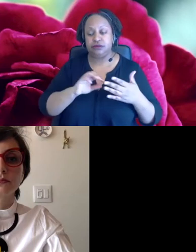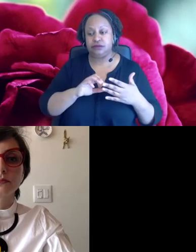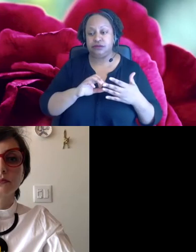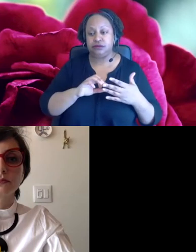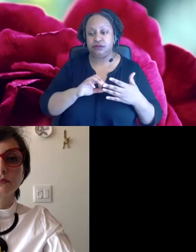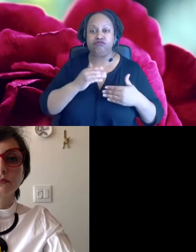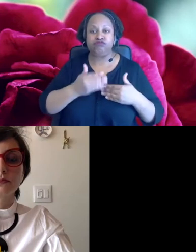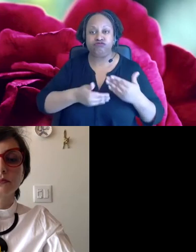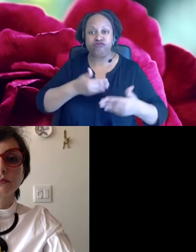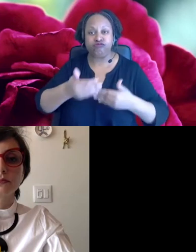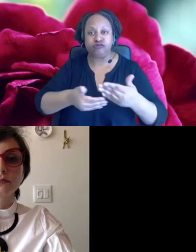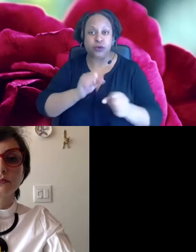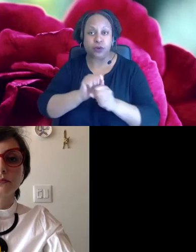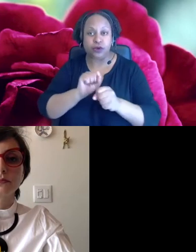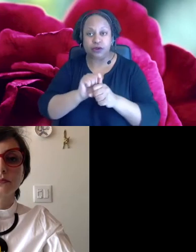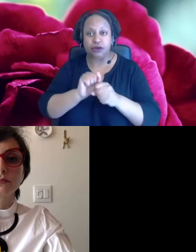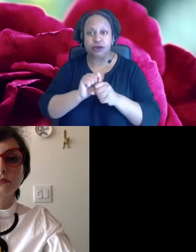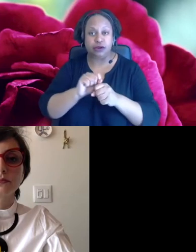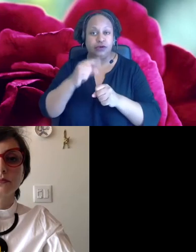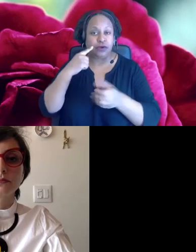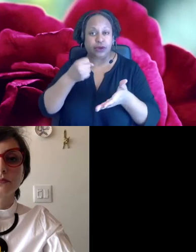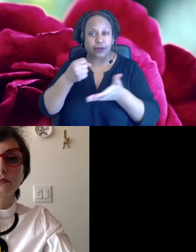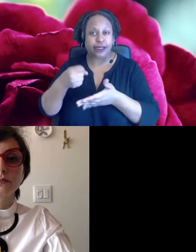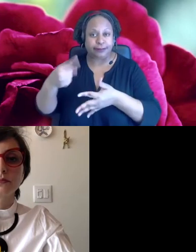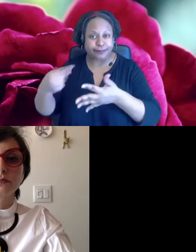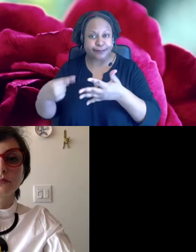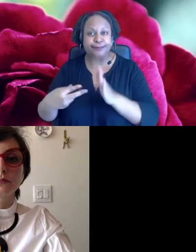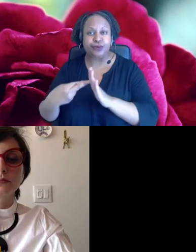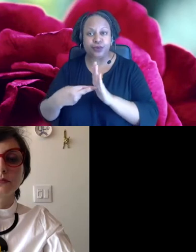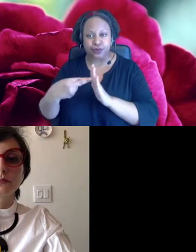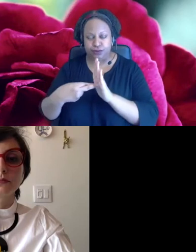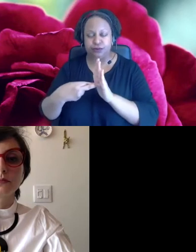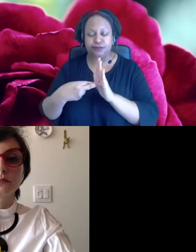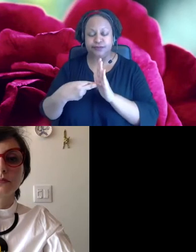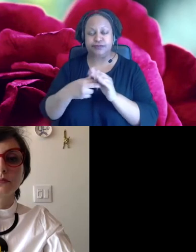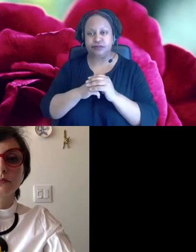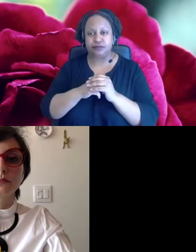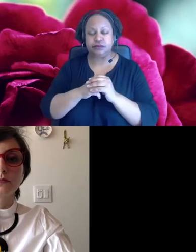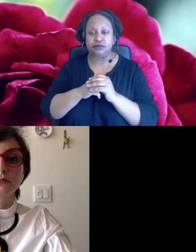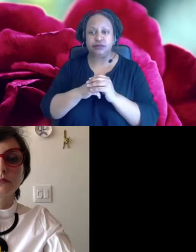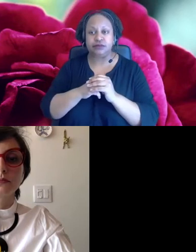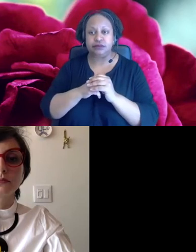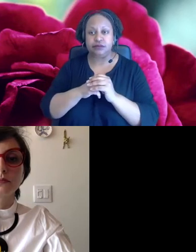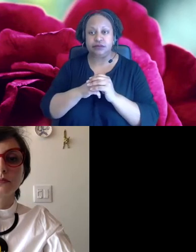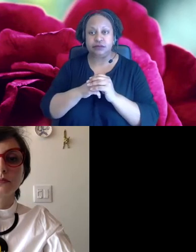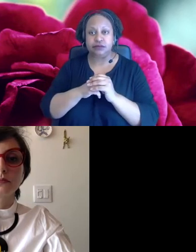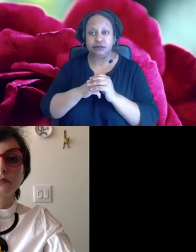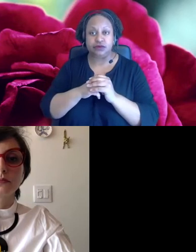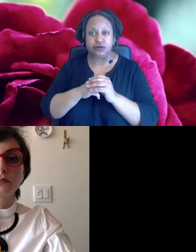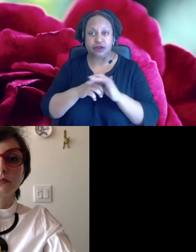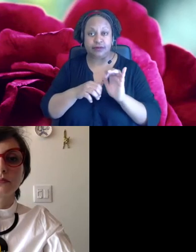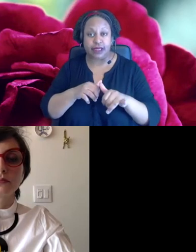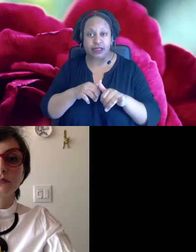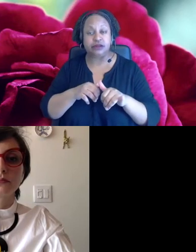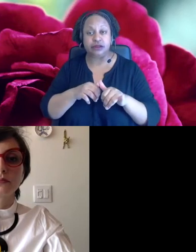work pursuant to the grant conditions. So in that situation, you just report zero